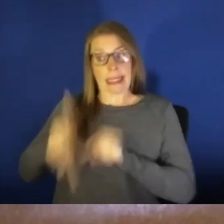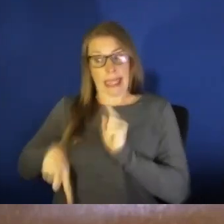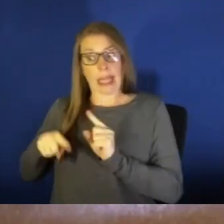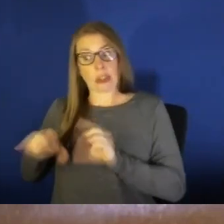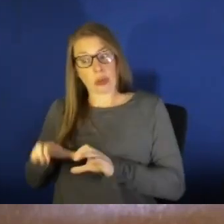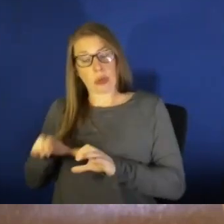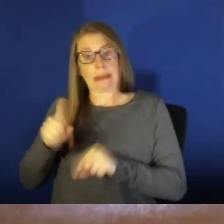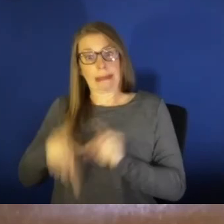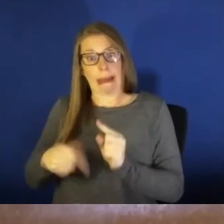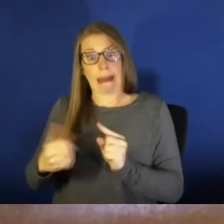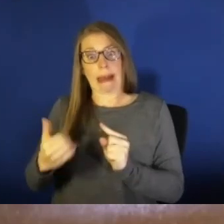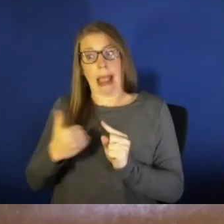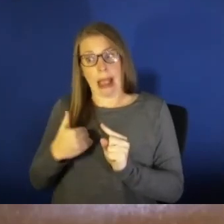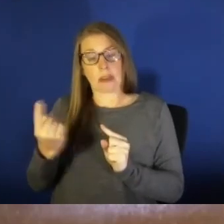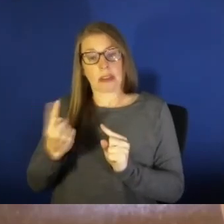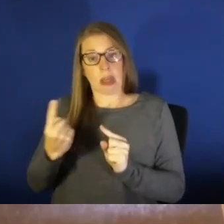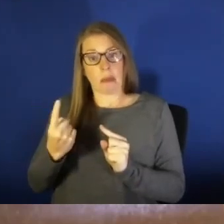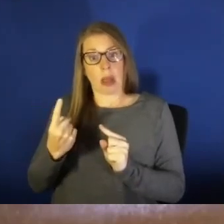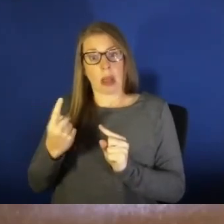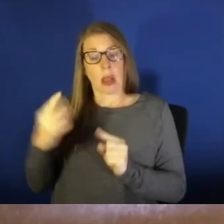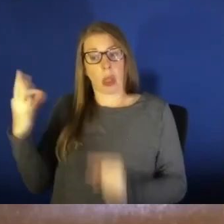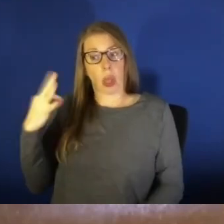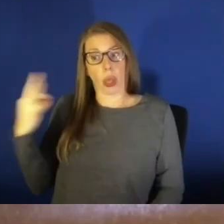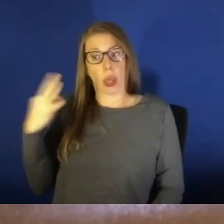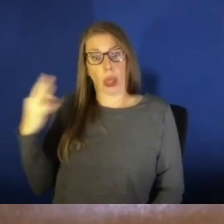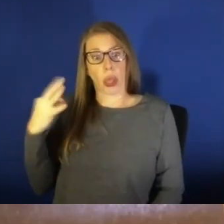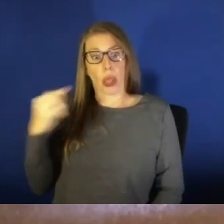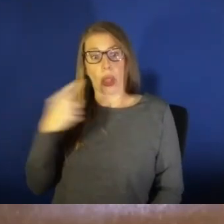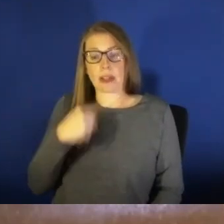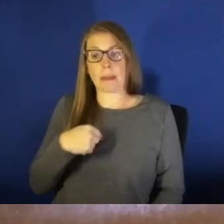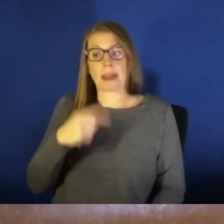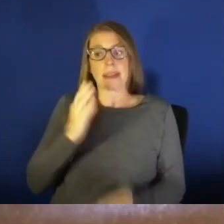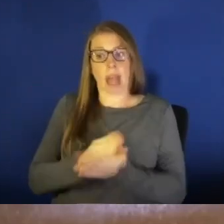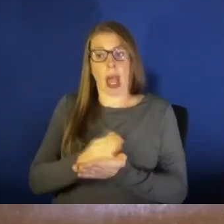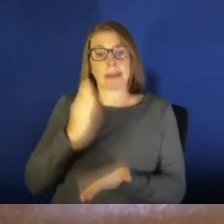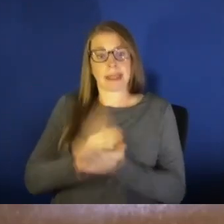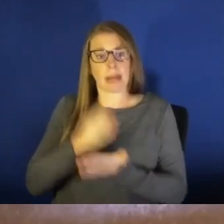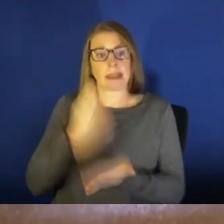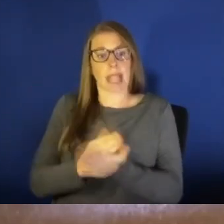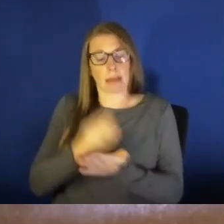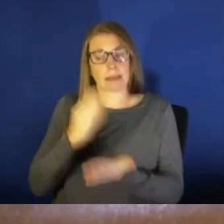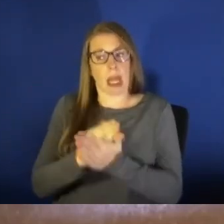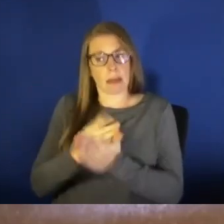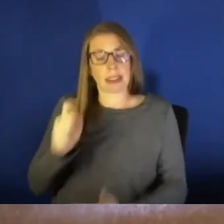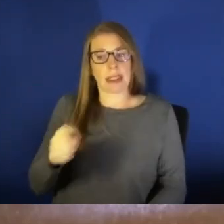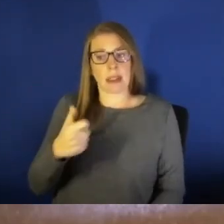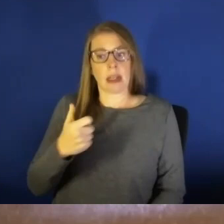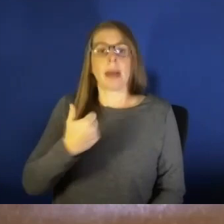have somebody preach at you to tell you got to stop. You got to stop. You got to do it yourself to make it